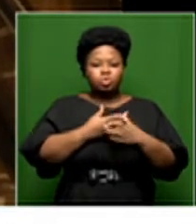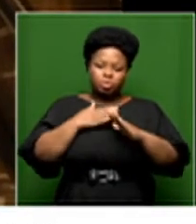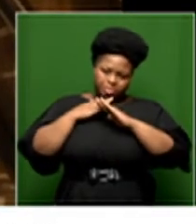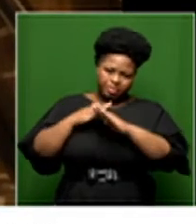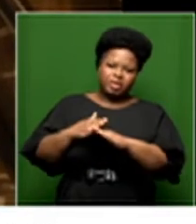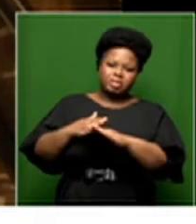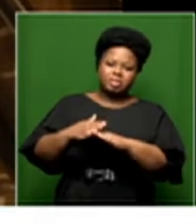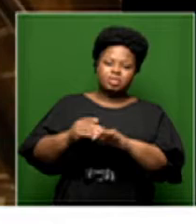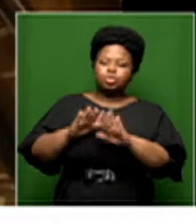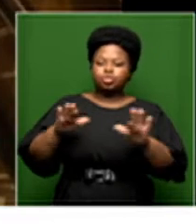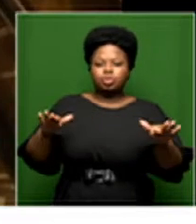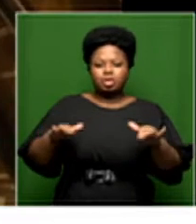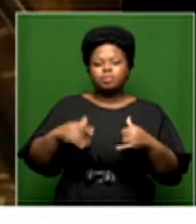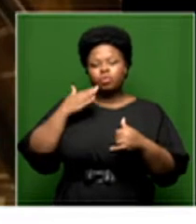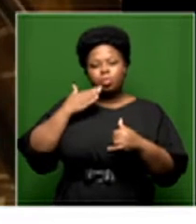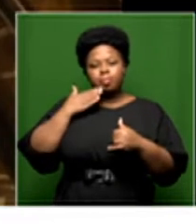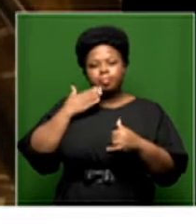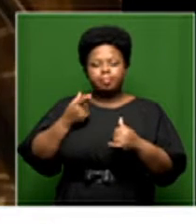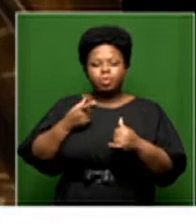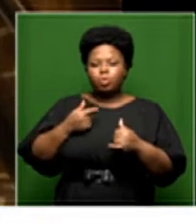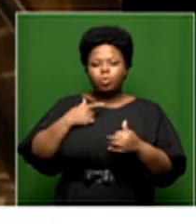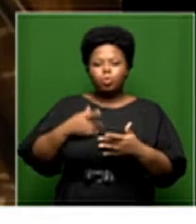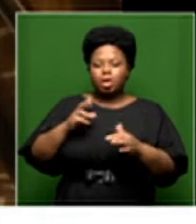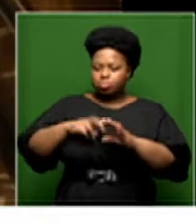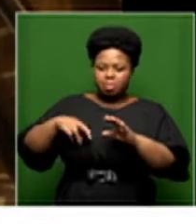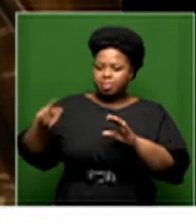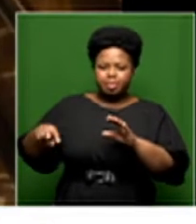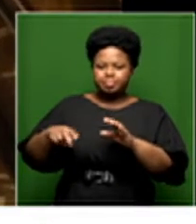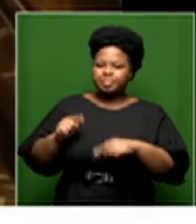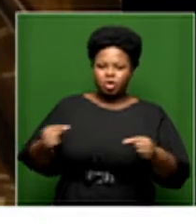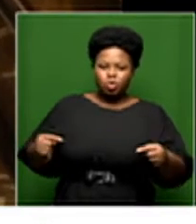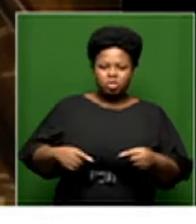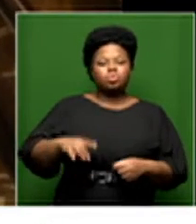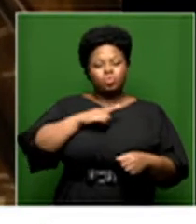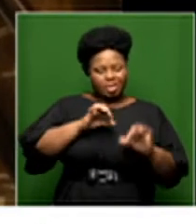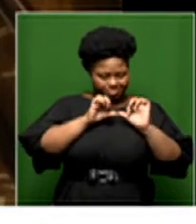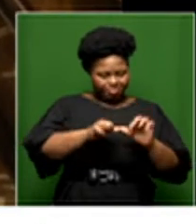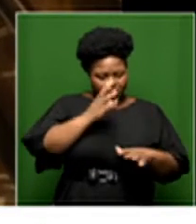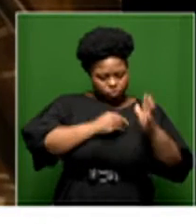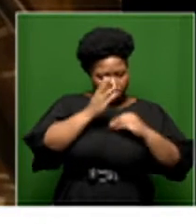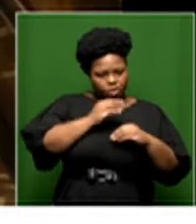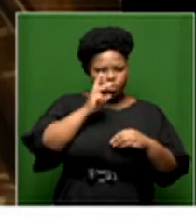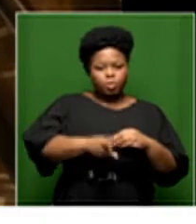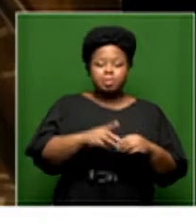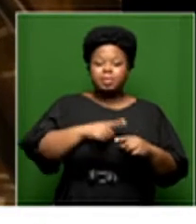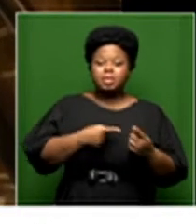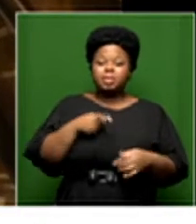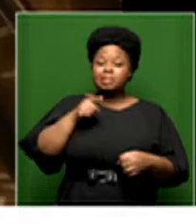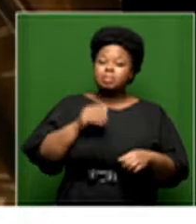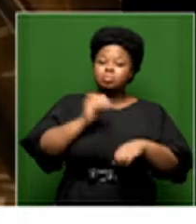from losing that learning. And unfortunately, this loss of learning and this aggravation of this